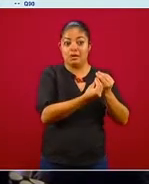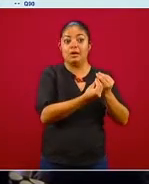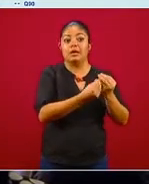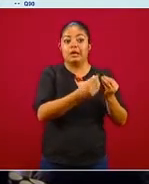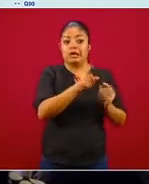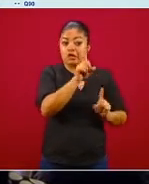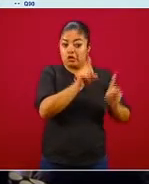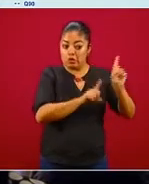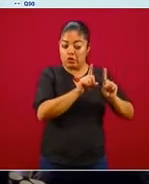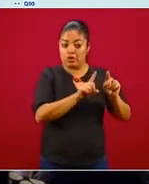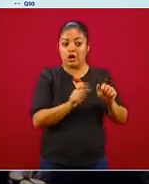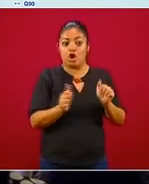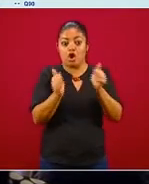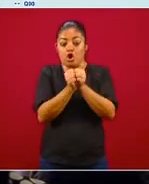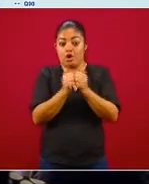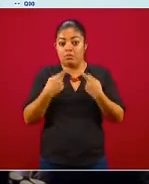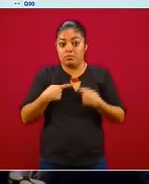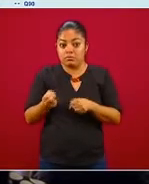going down.